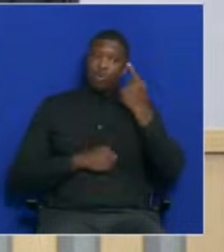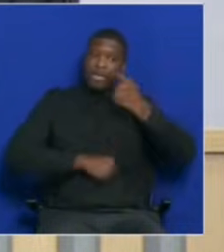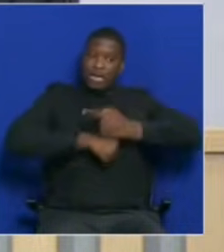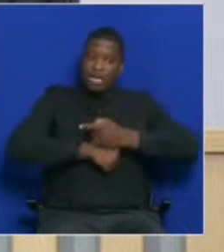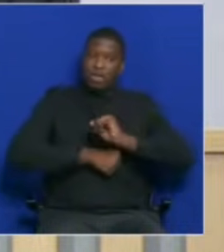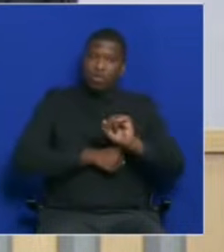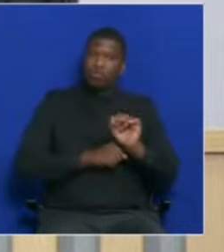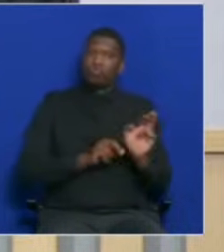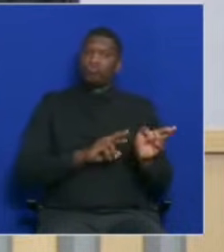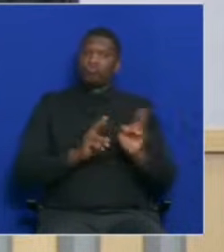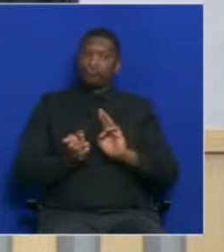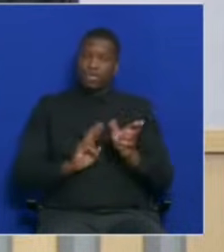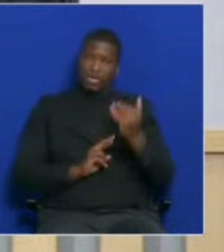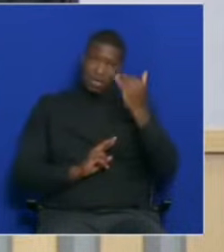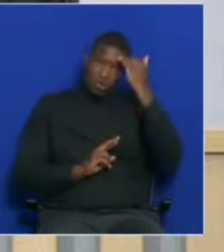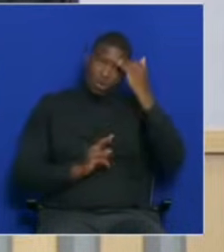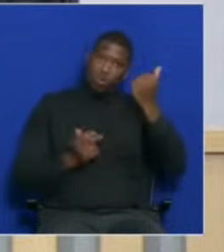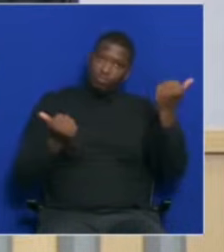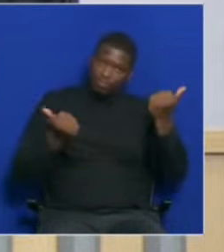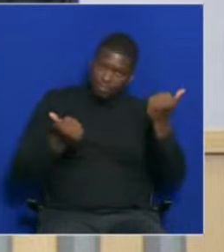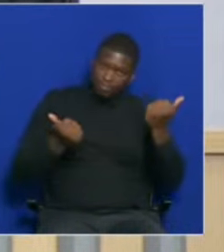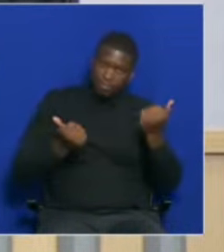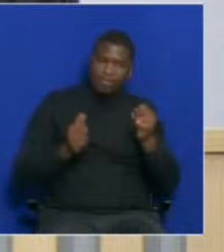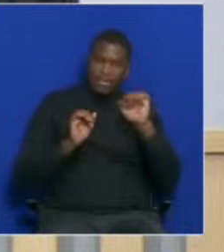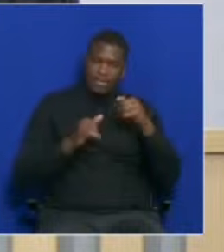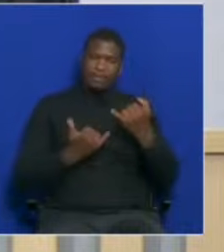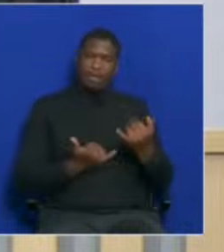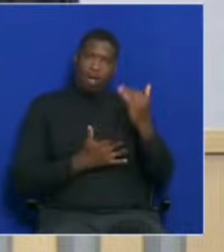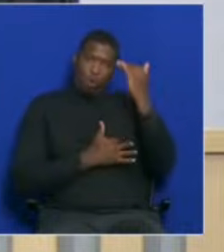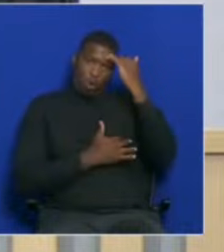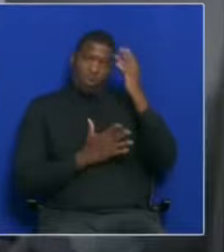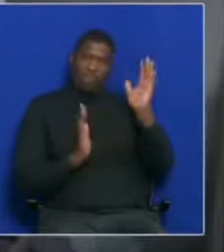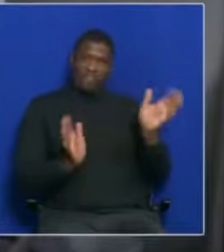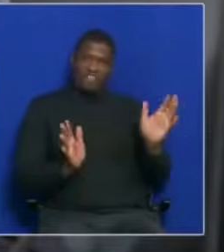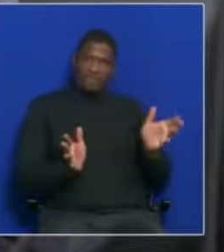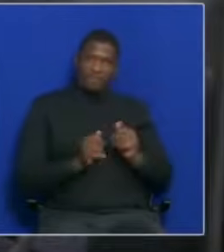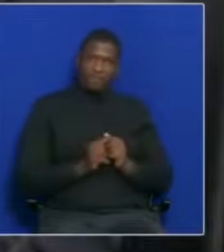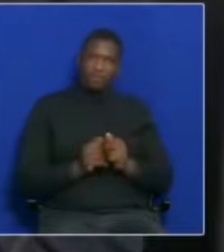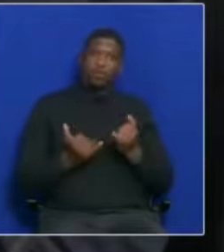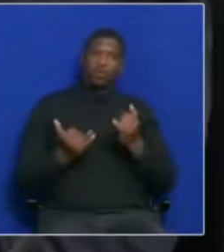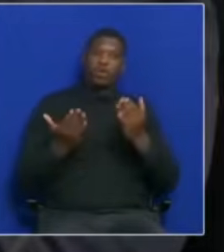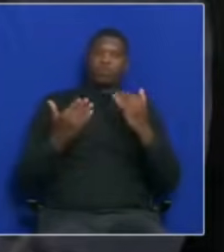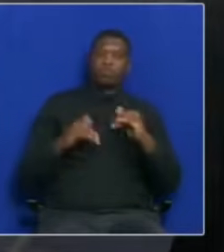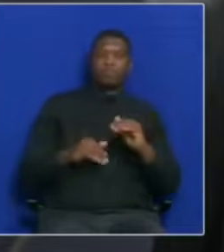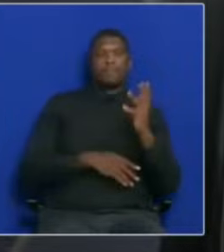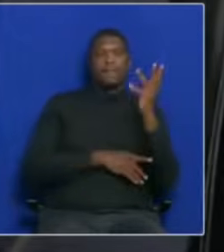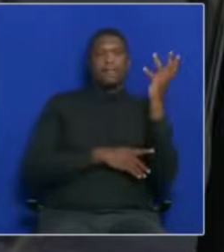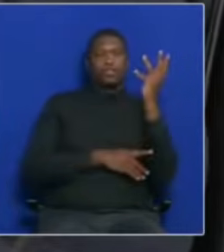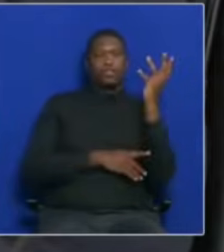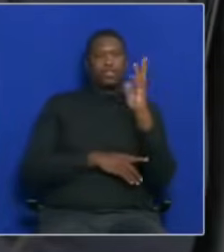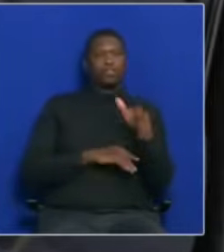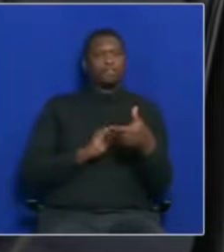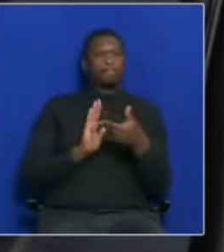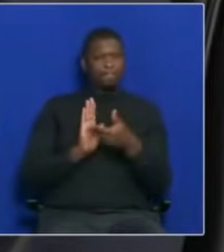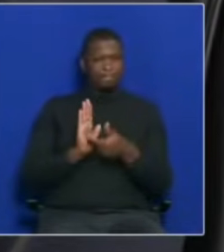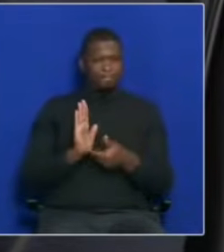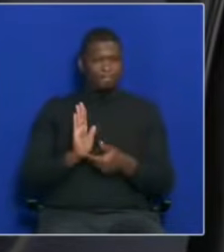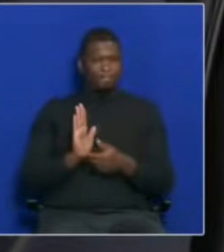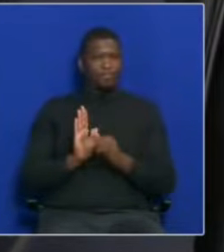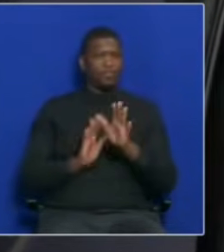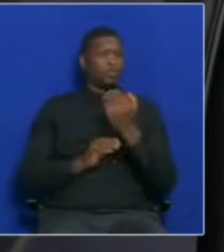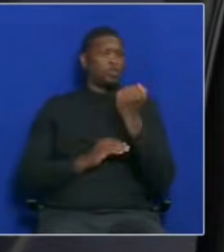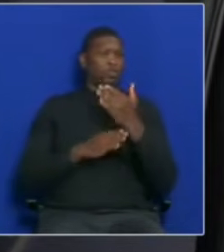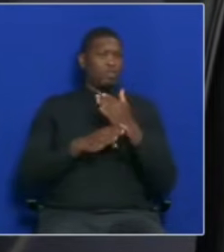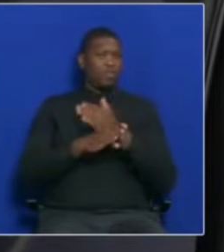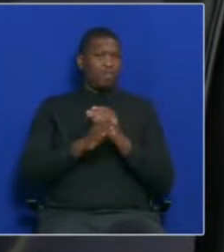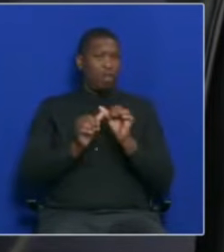would now know. Yes, now I know. All right. Now let's go into the presentation. Before you go to the presentation, can I